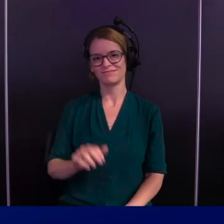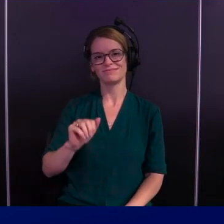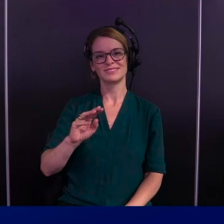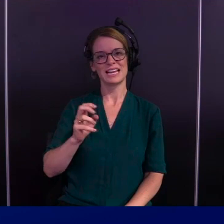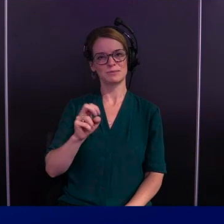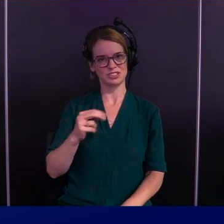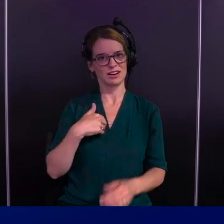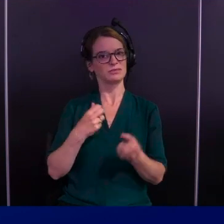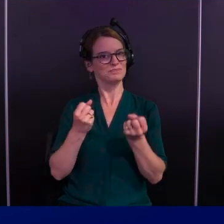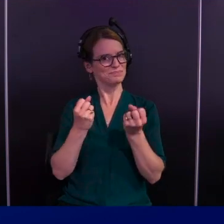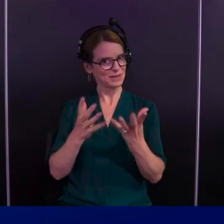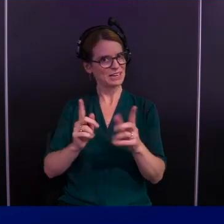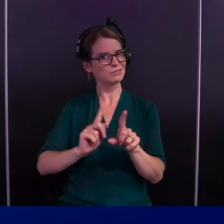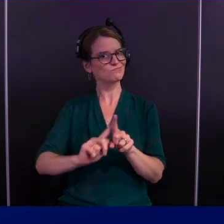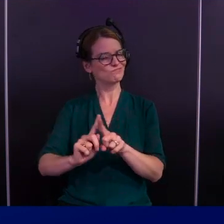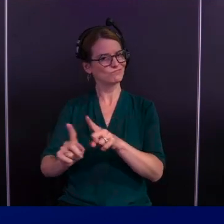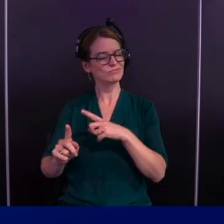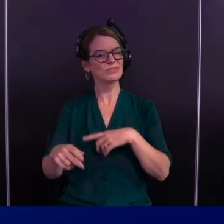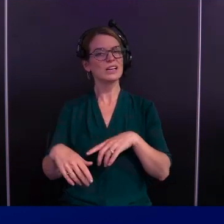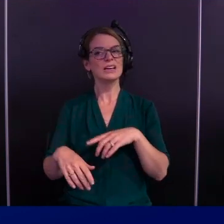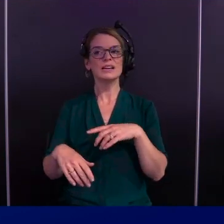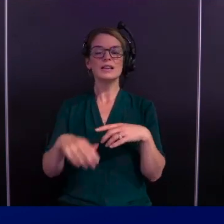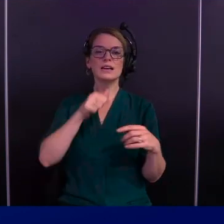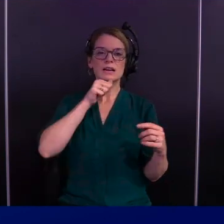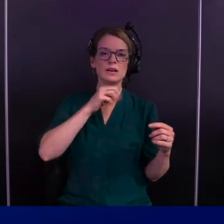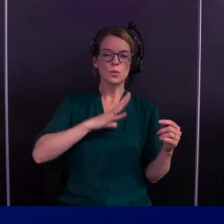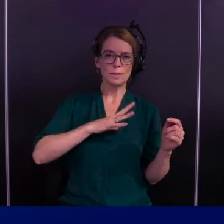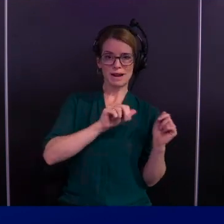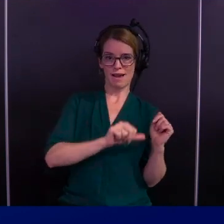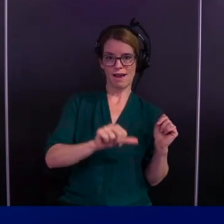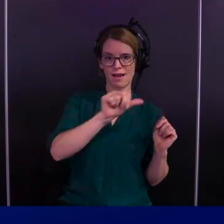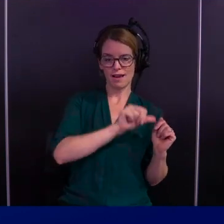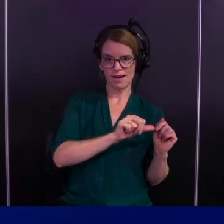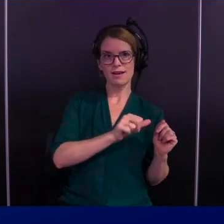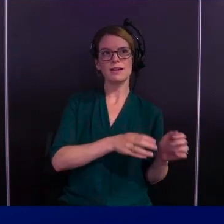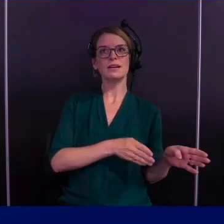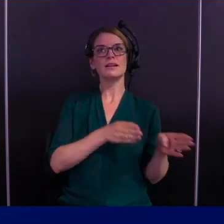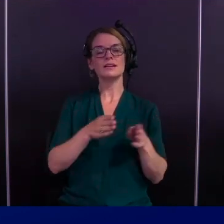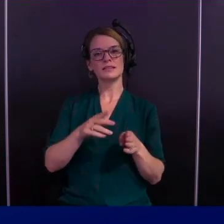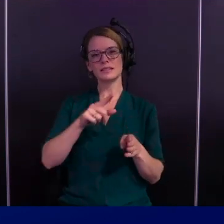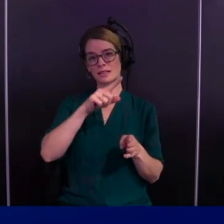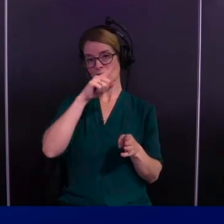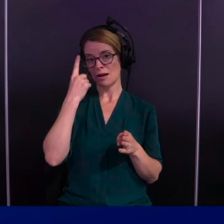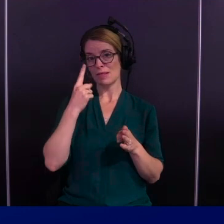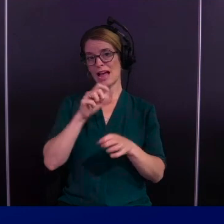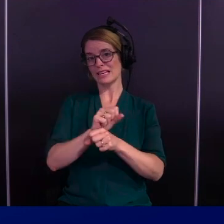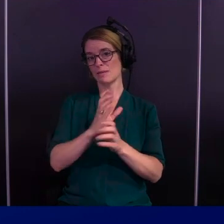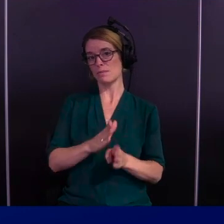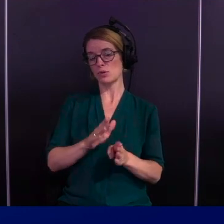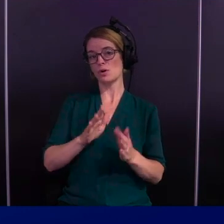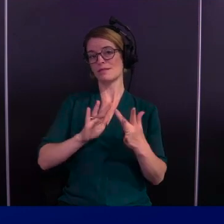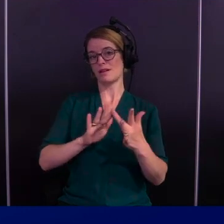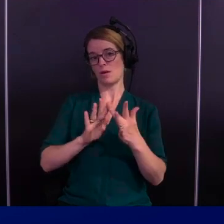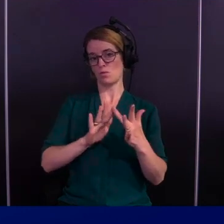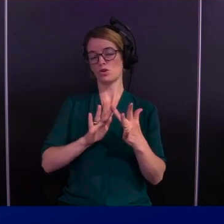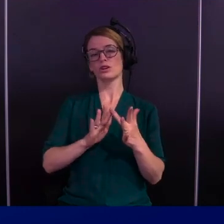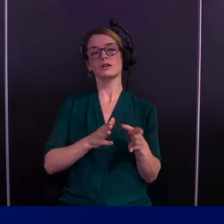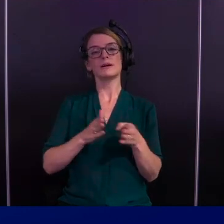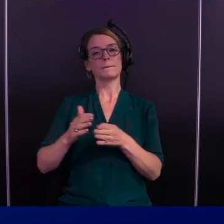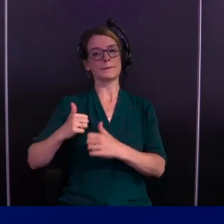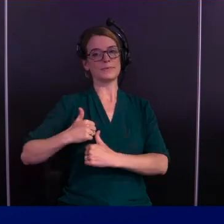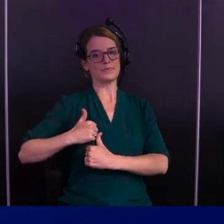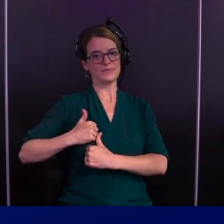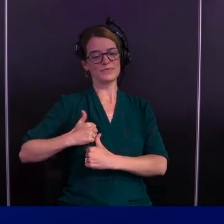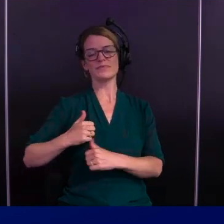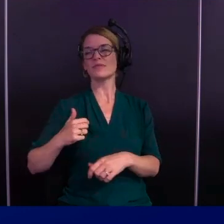groups. So there's the women at Amazon. There's also the Black Employee Network group, military group.